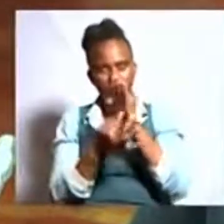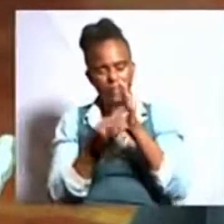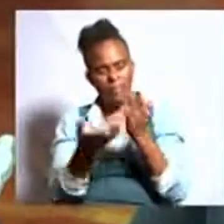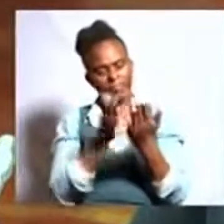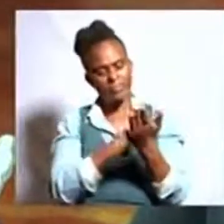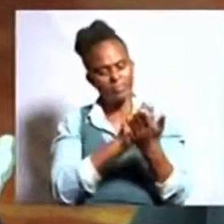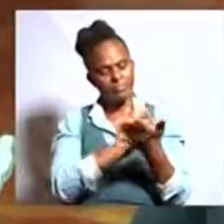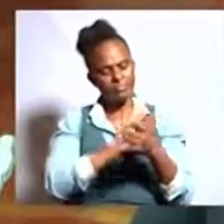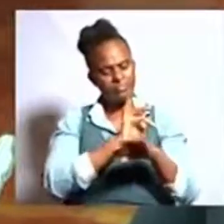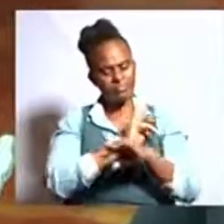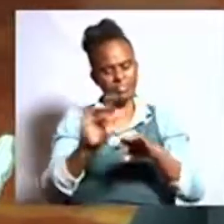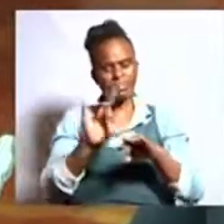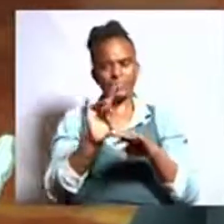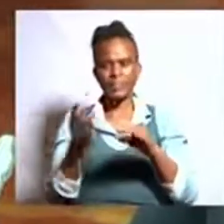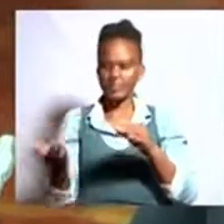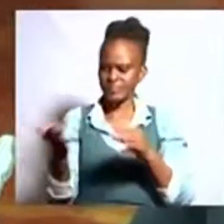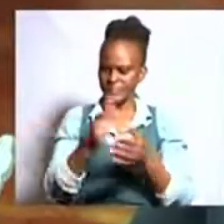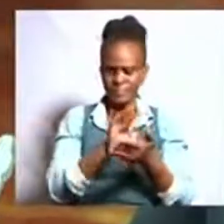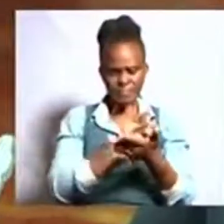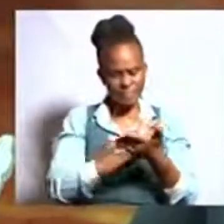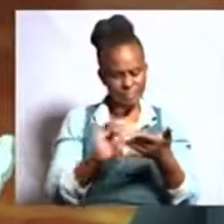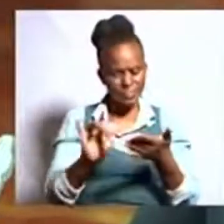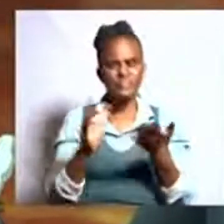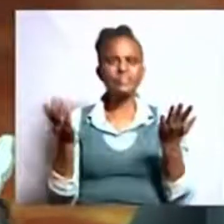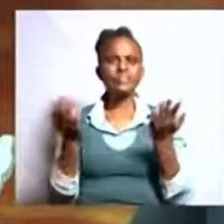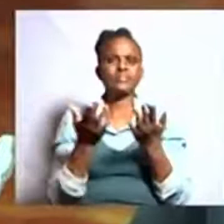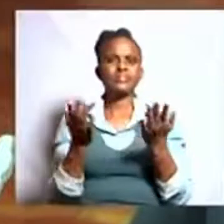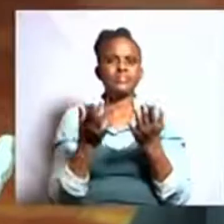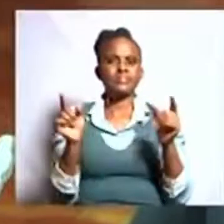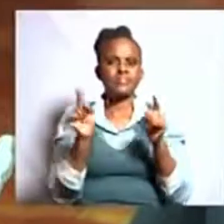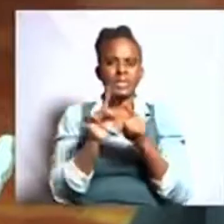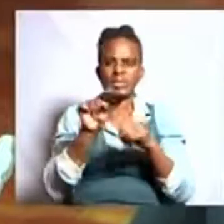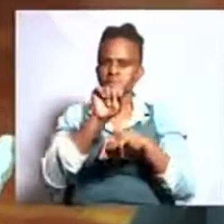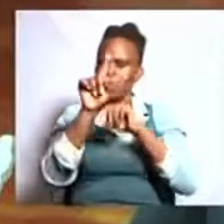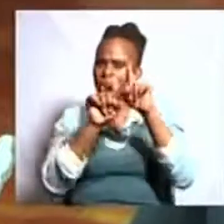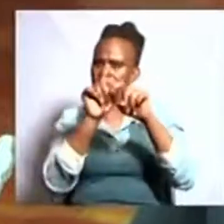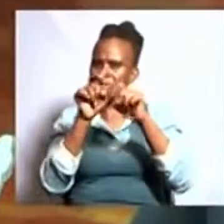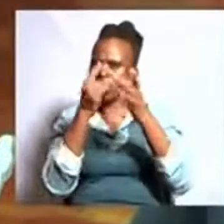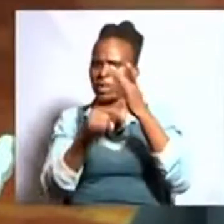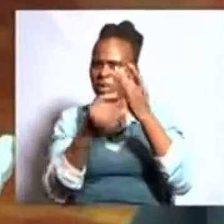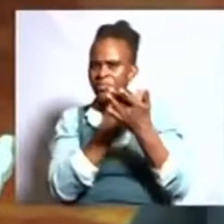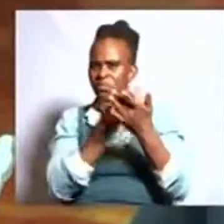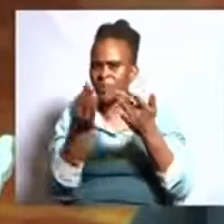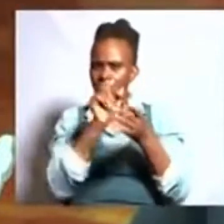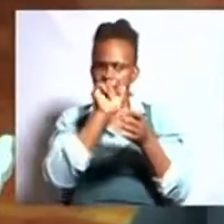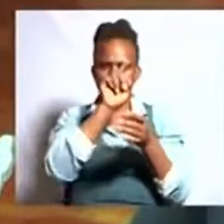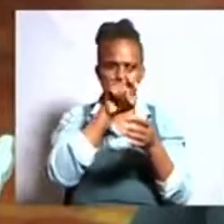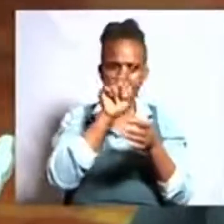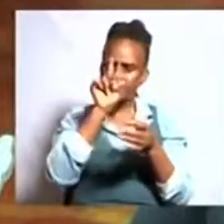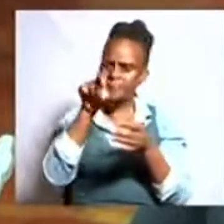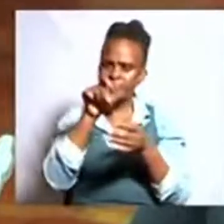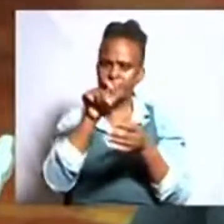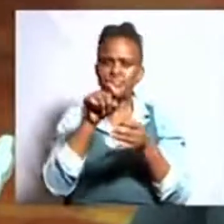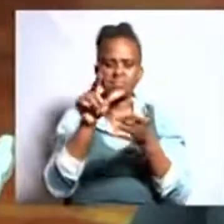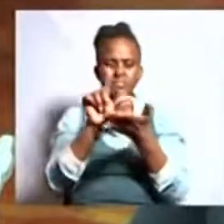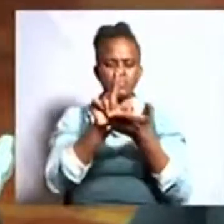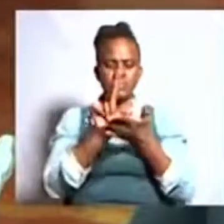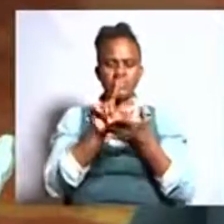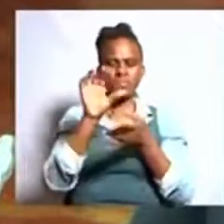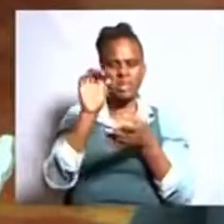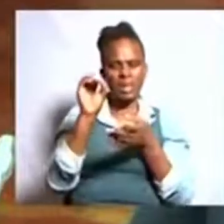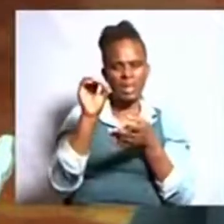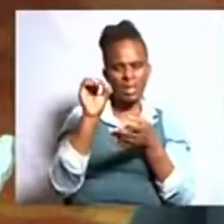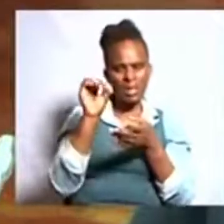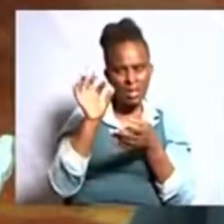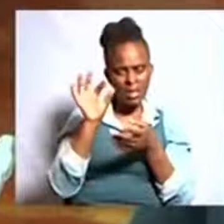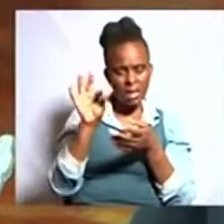nothing. I had to get the next file, there is nothing. And the query is on failure to insure loans is based on 9.0